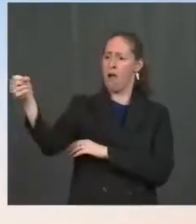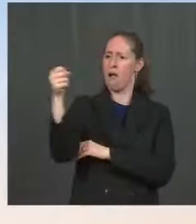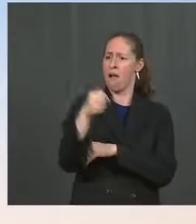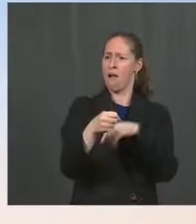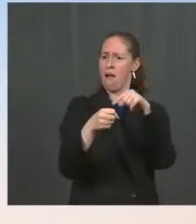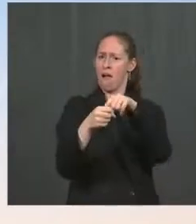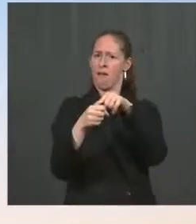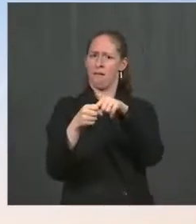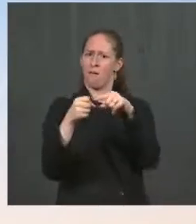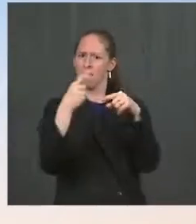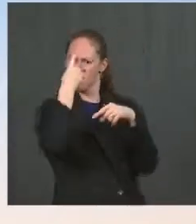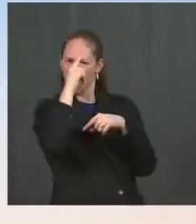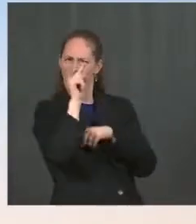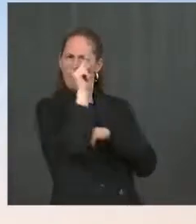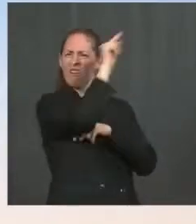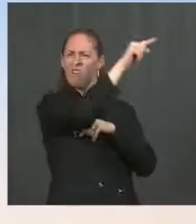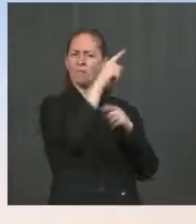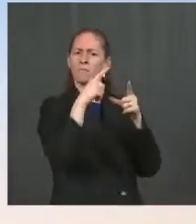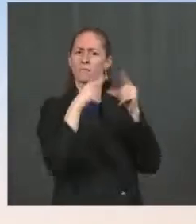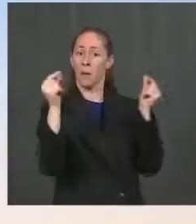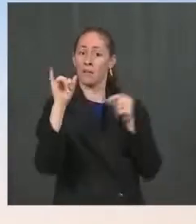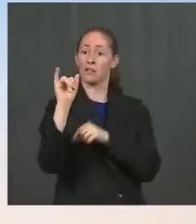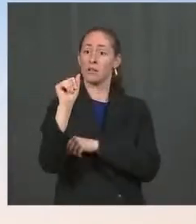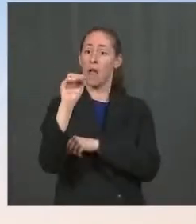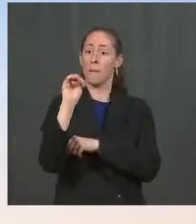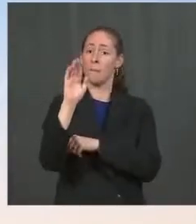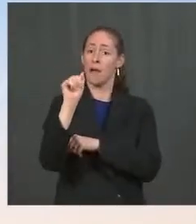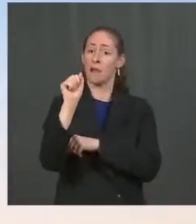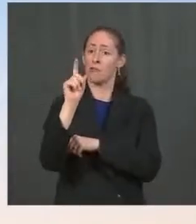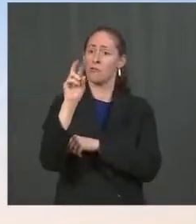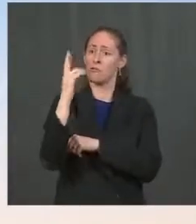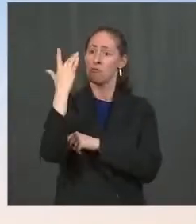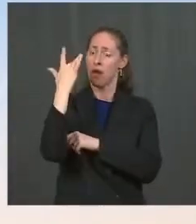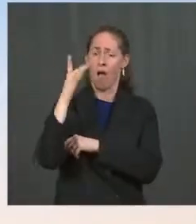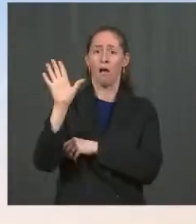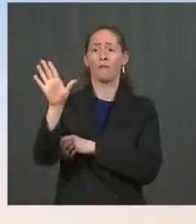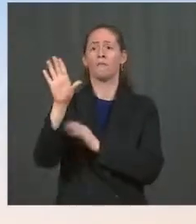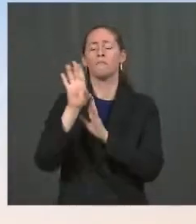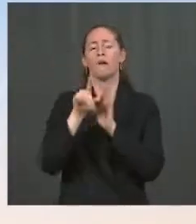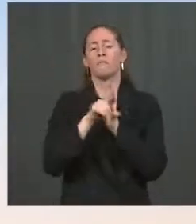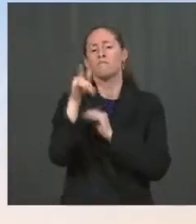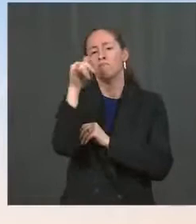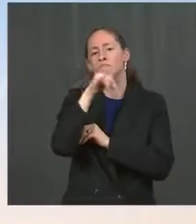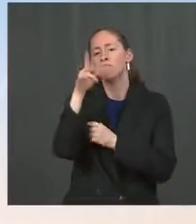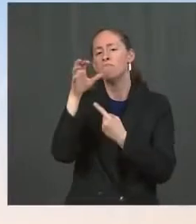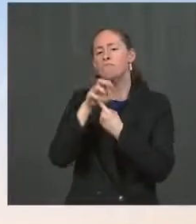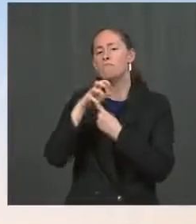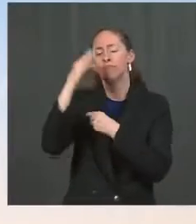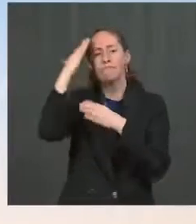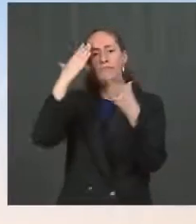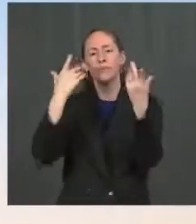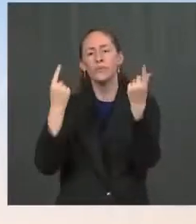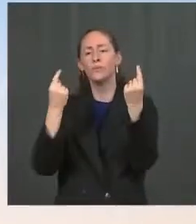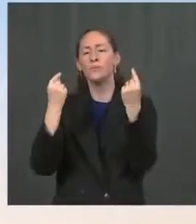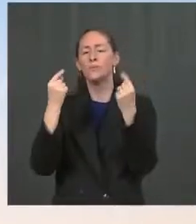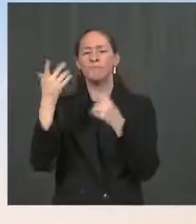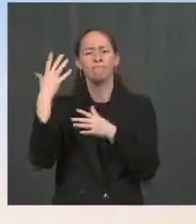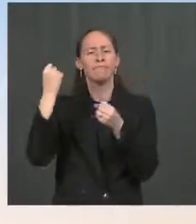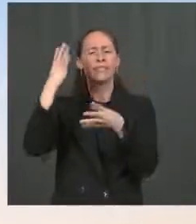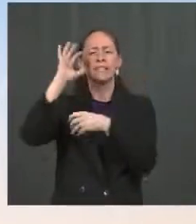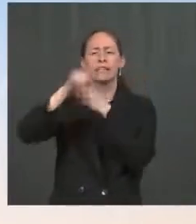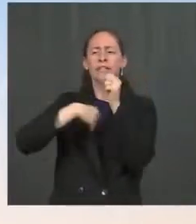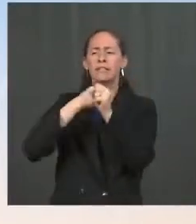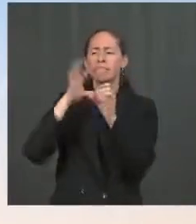Japan is that he has a record of extensive experience as a public servant, as somebody who was elected in